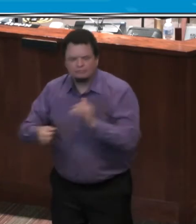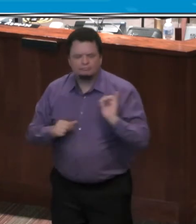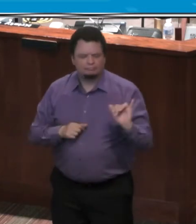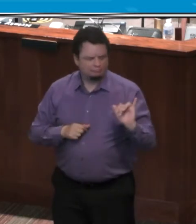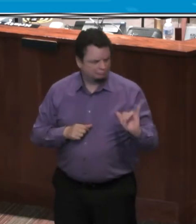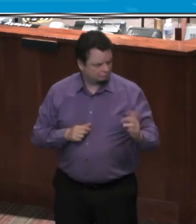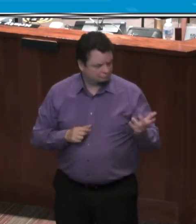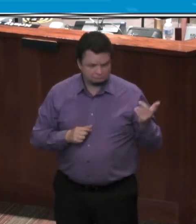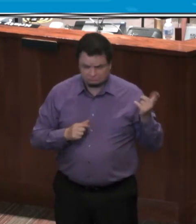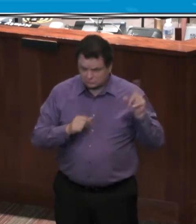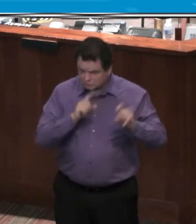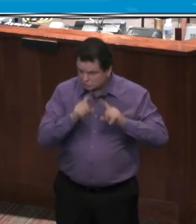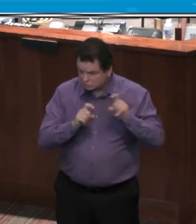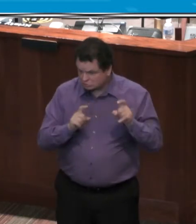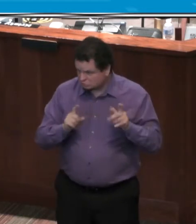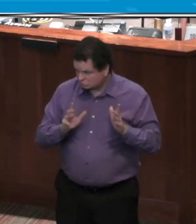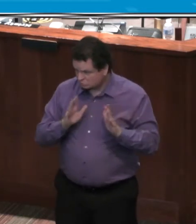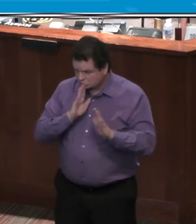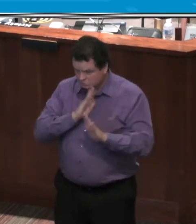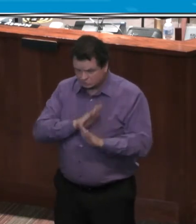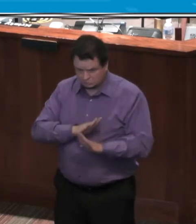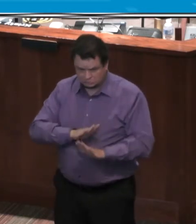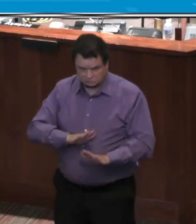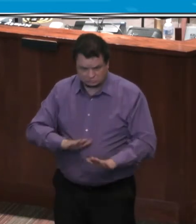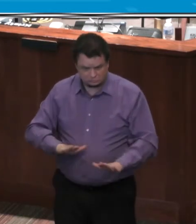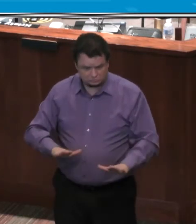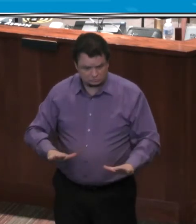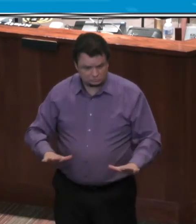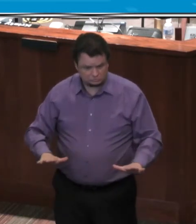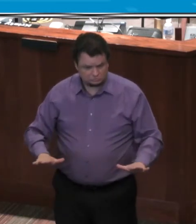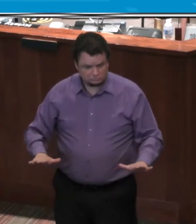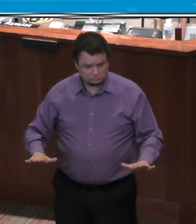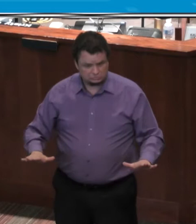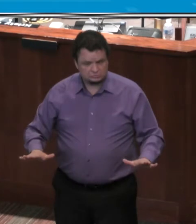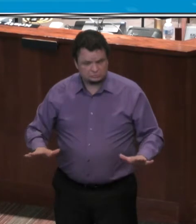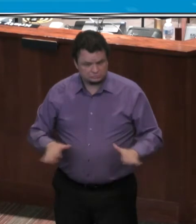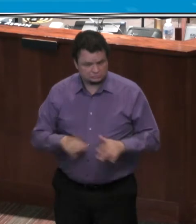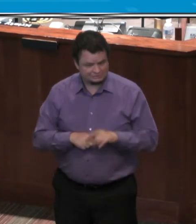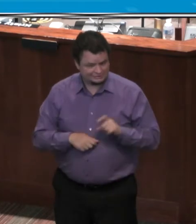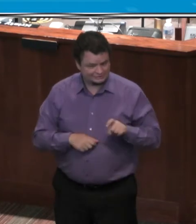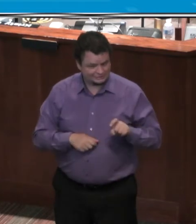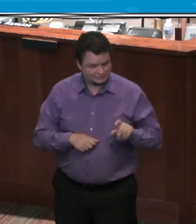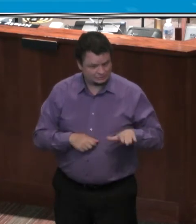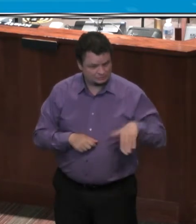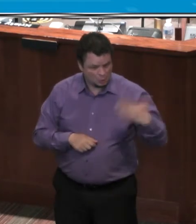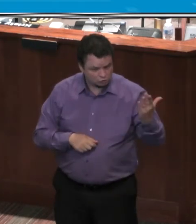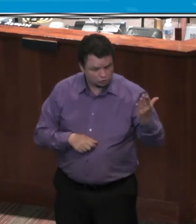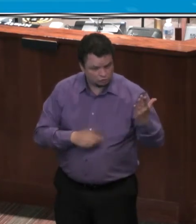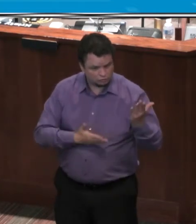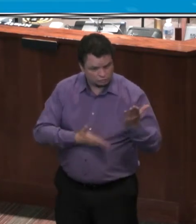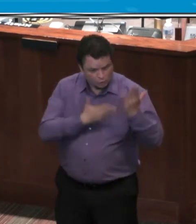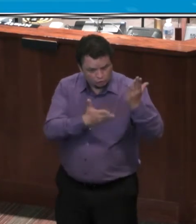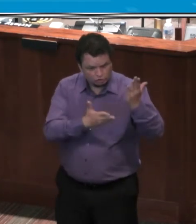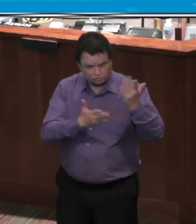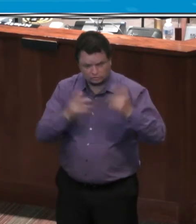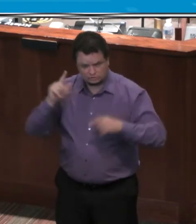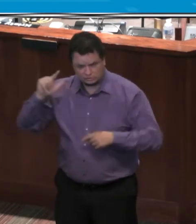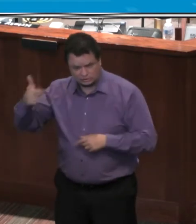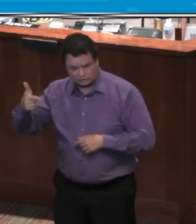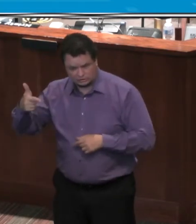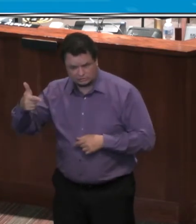Okay. I need a motion and a second, and we'll approve the resolution. I will move approval of this